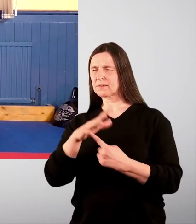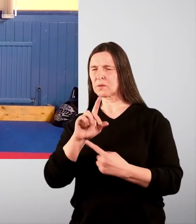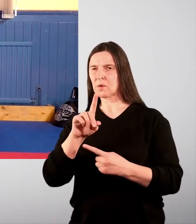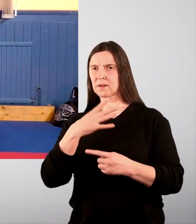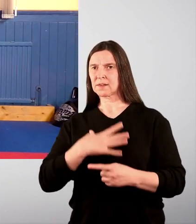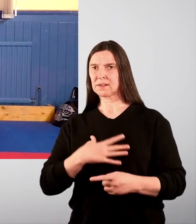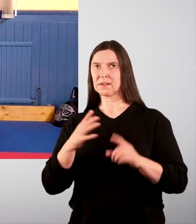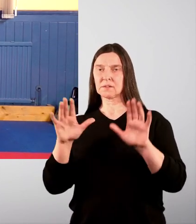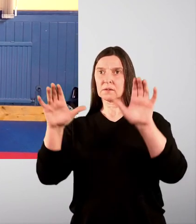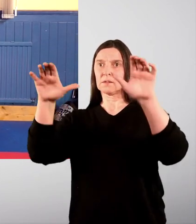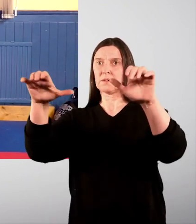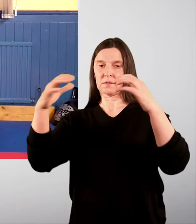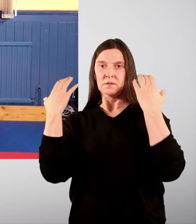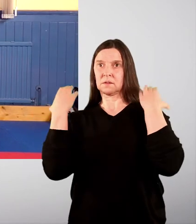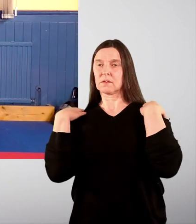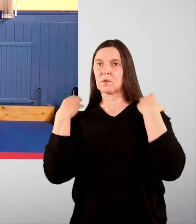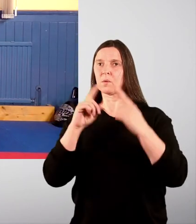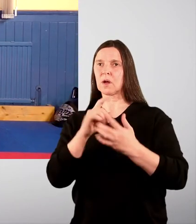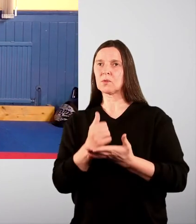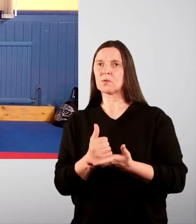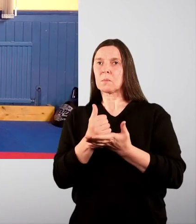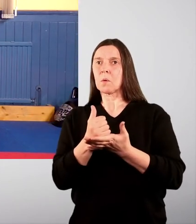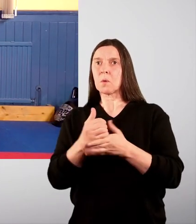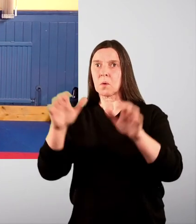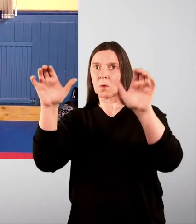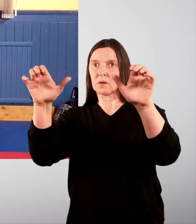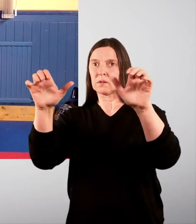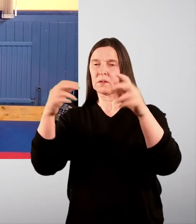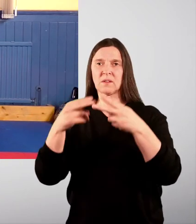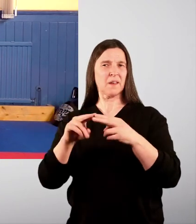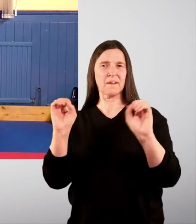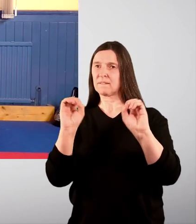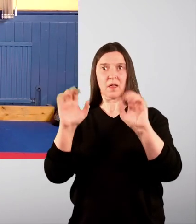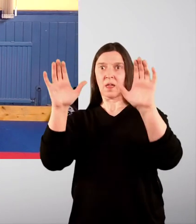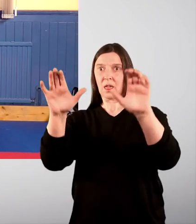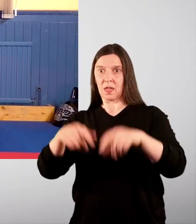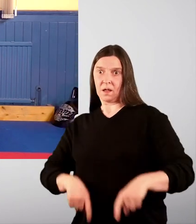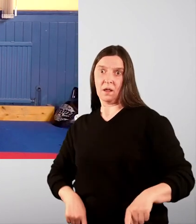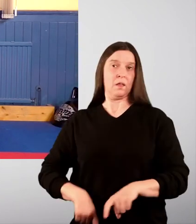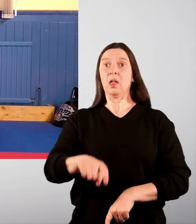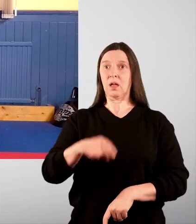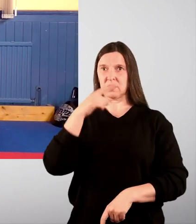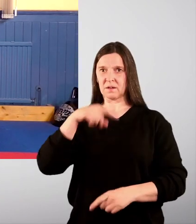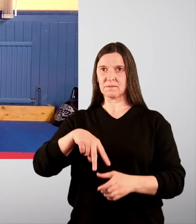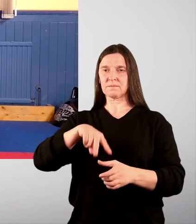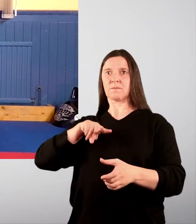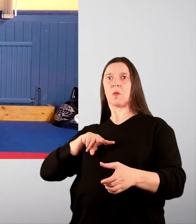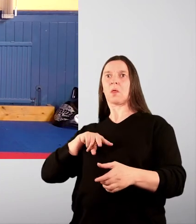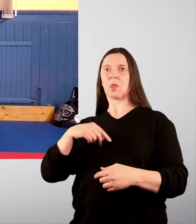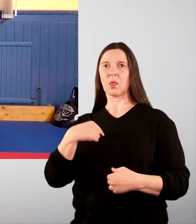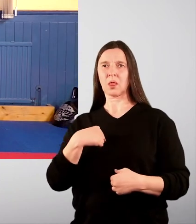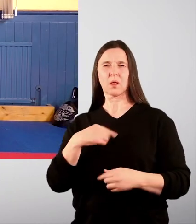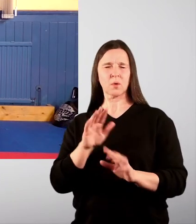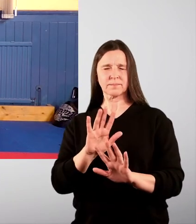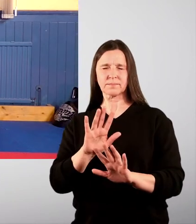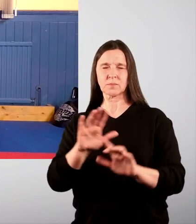So basically, you can knee into this area. If you are going to knee, we suggest that you hold on to your attacker. If you try and knee